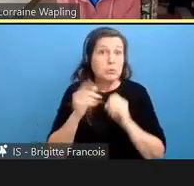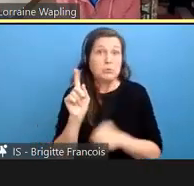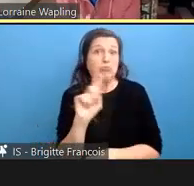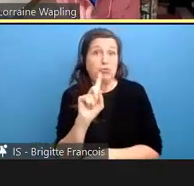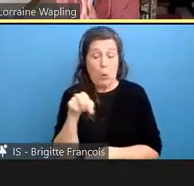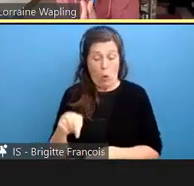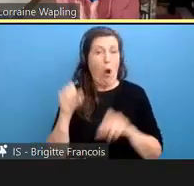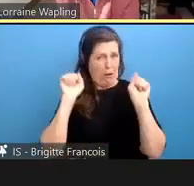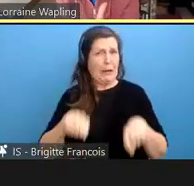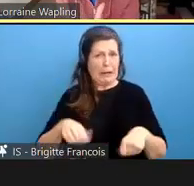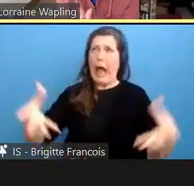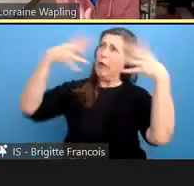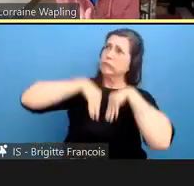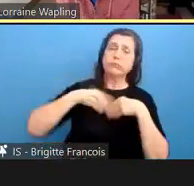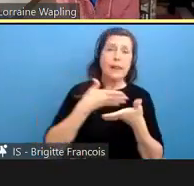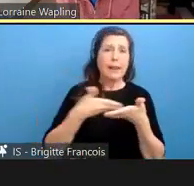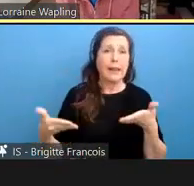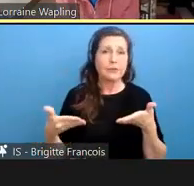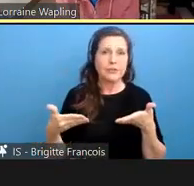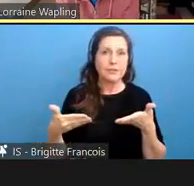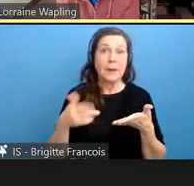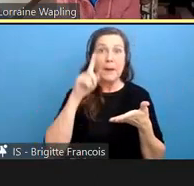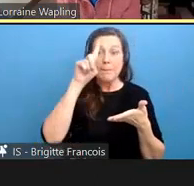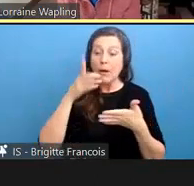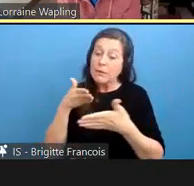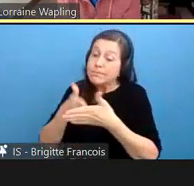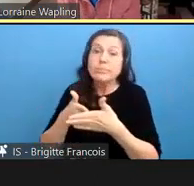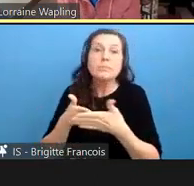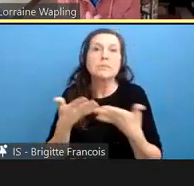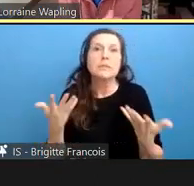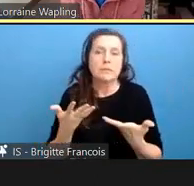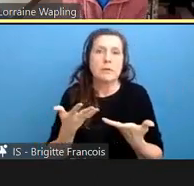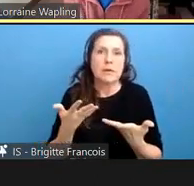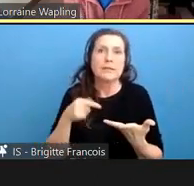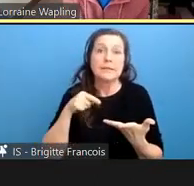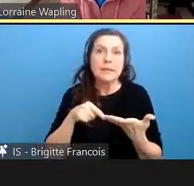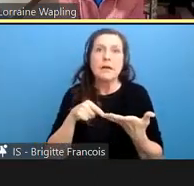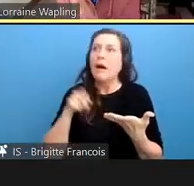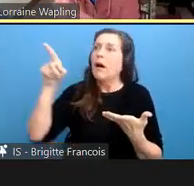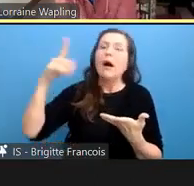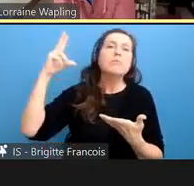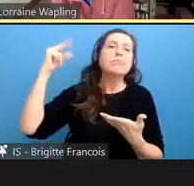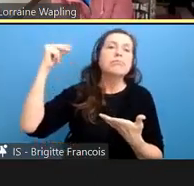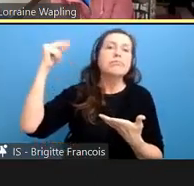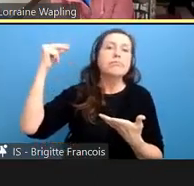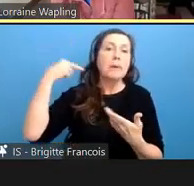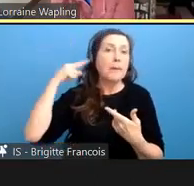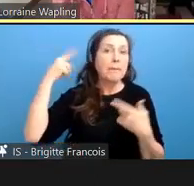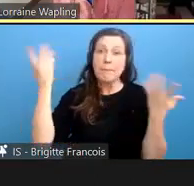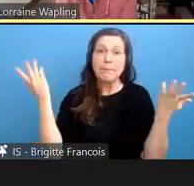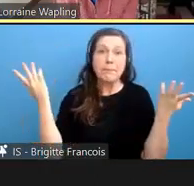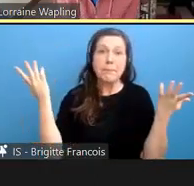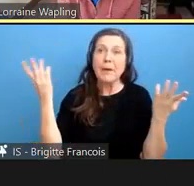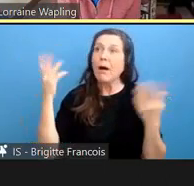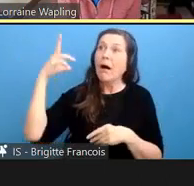language. Okay, so they just have more difficulties learning a language that is spoken rather than visual if